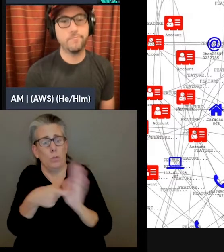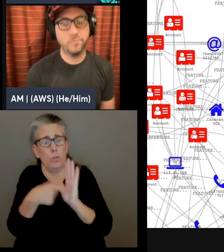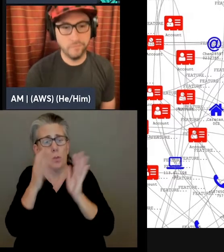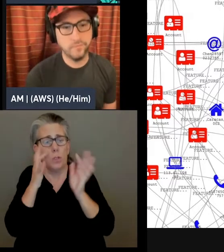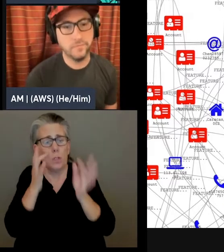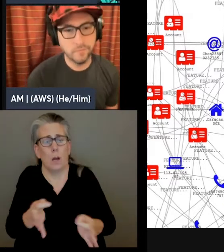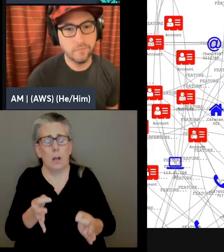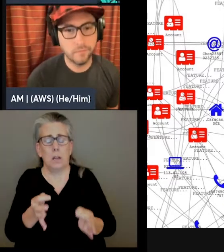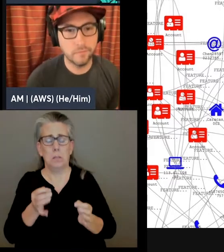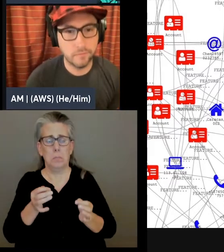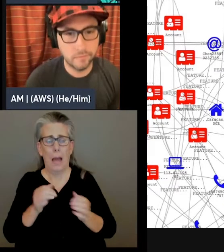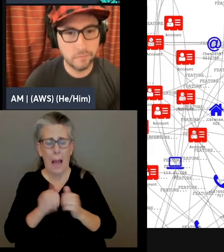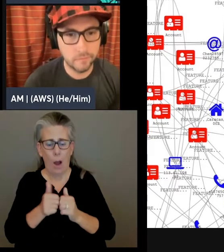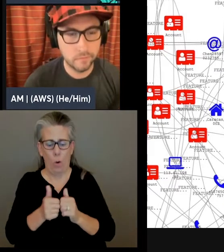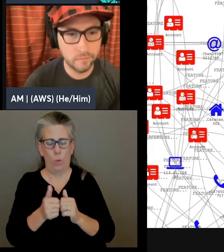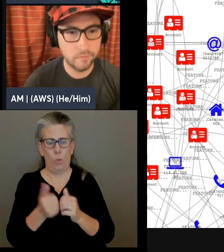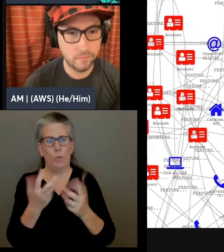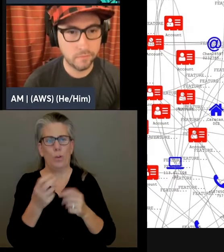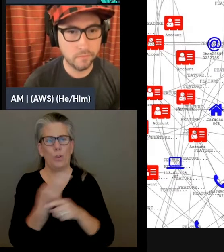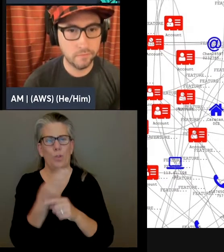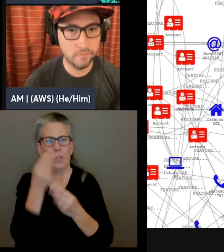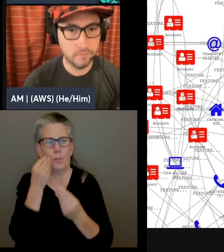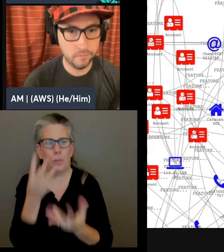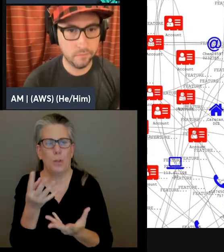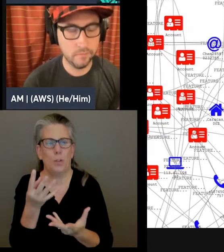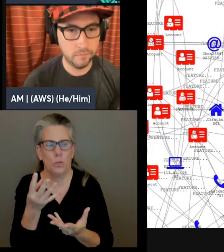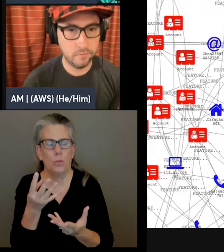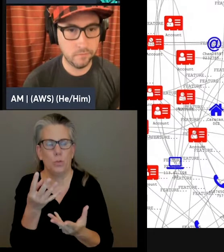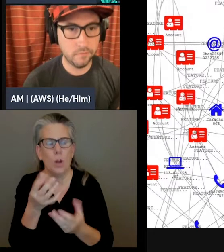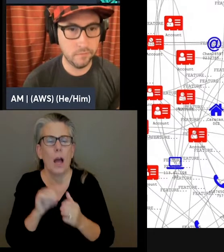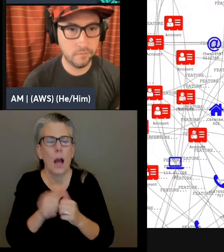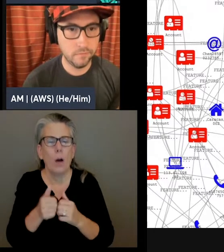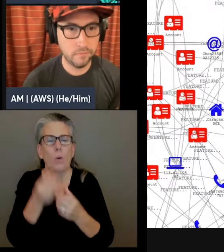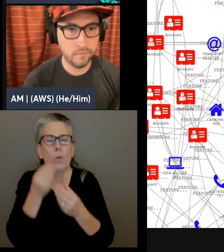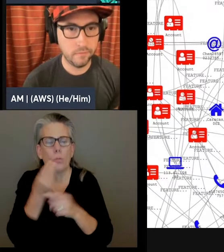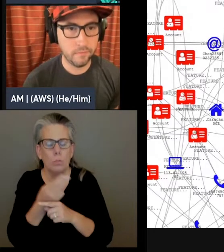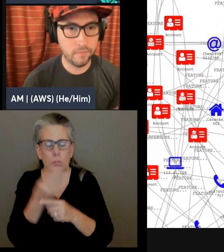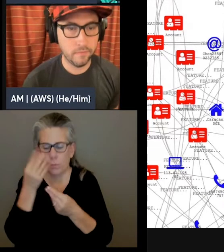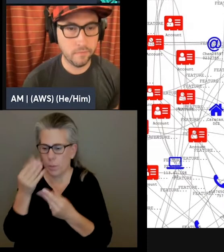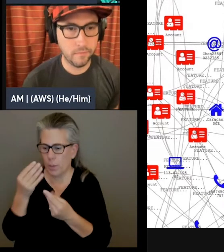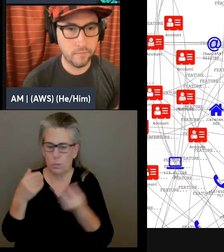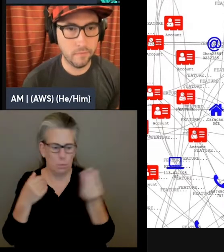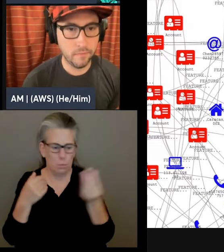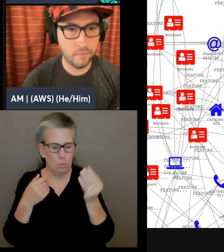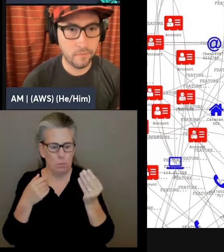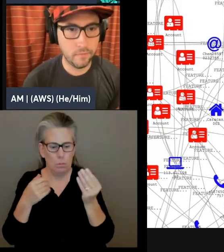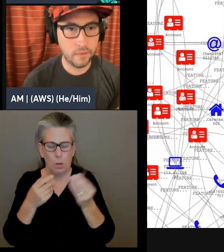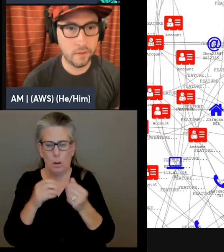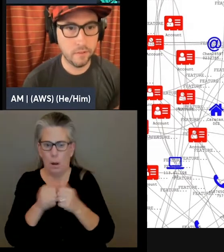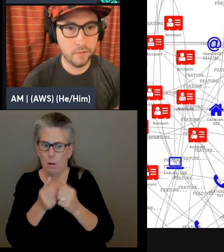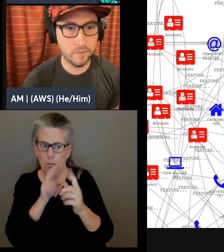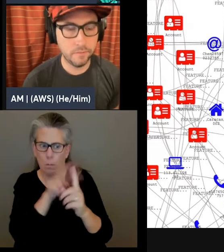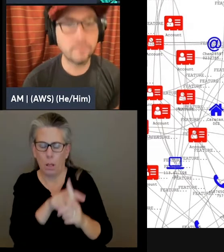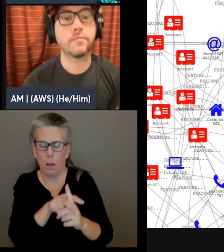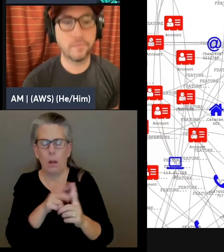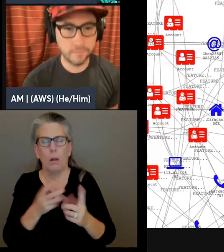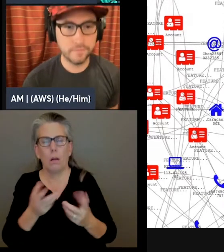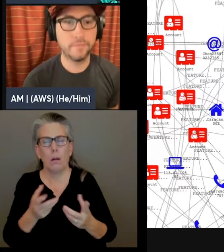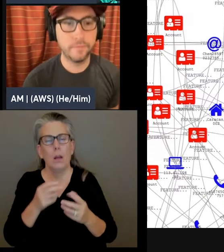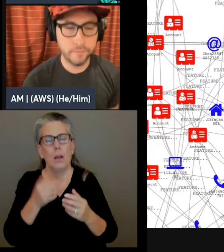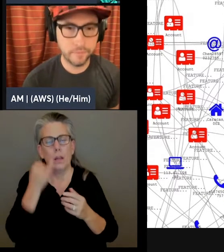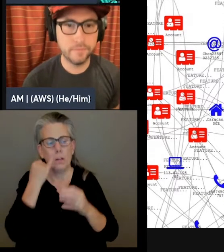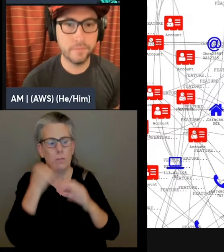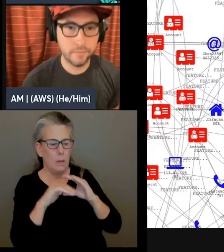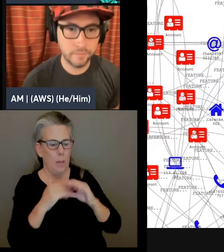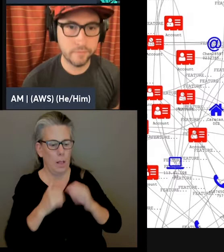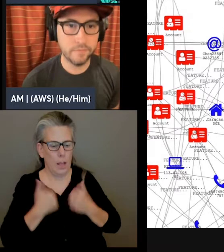like to filter on, I want to find accounts with this specific email address, I would add it as a property on the email node. If you want